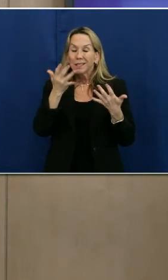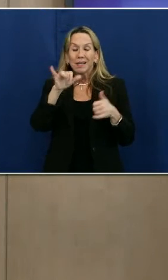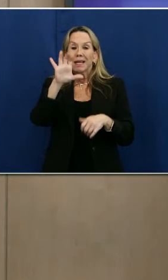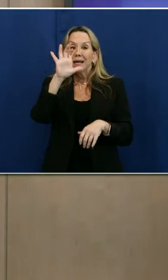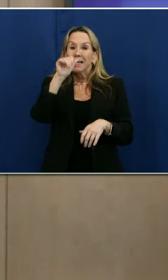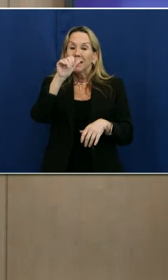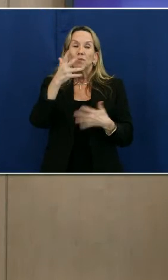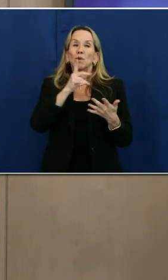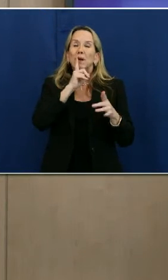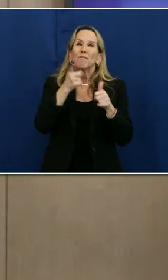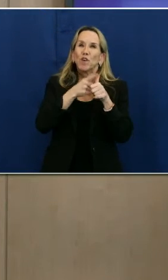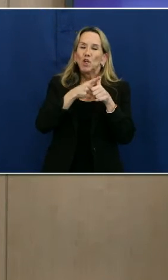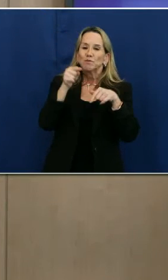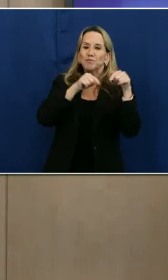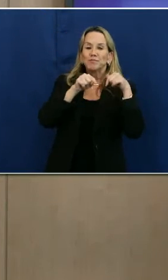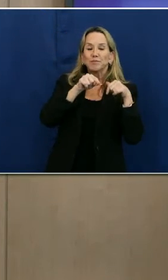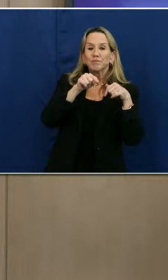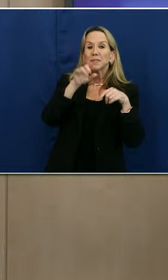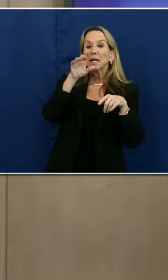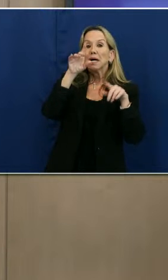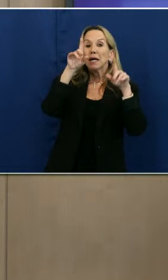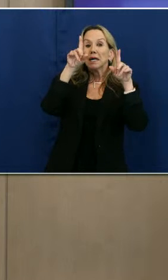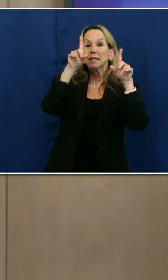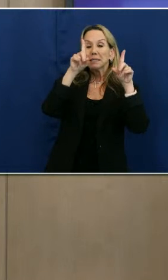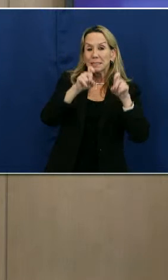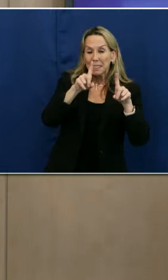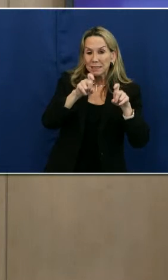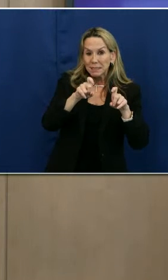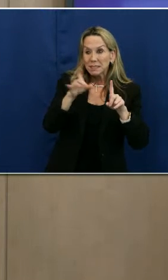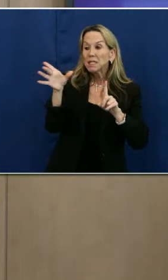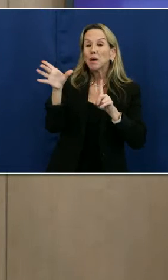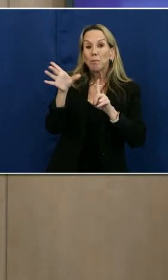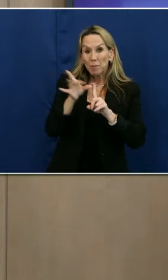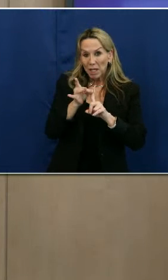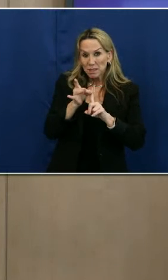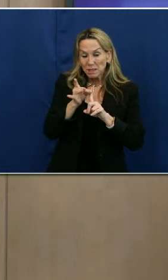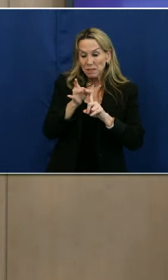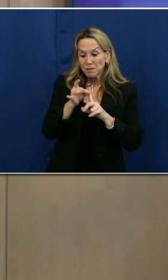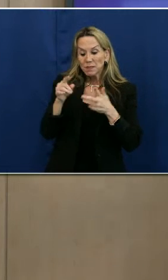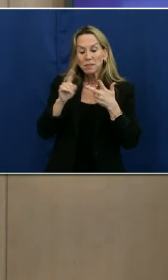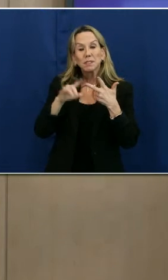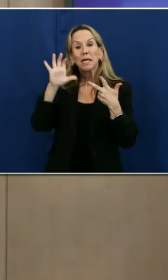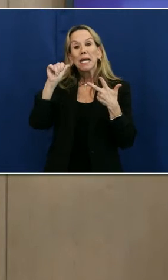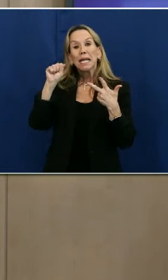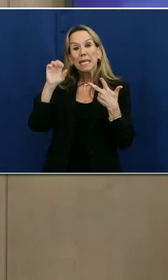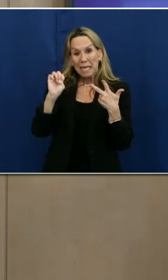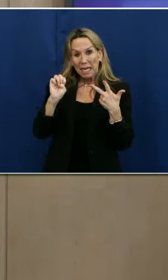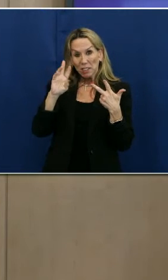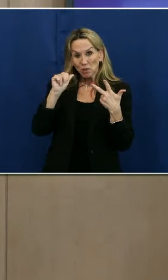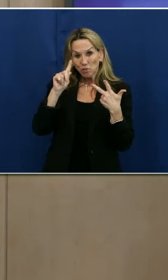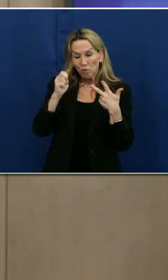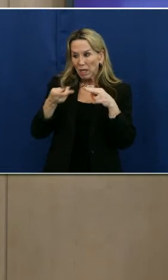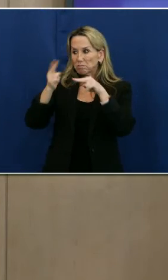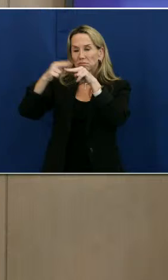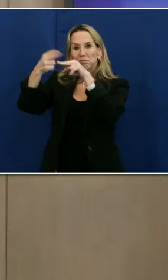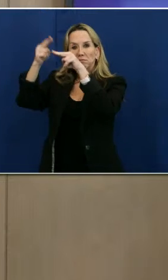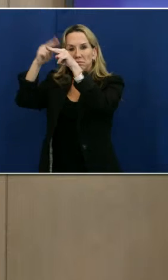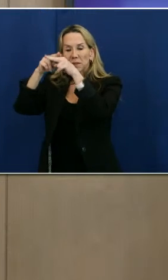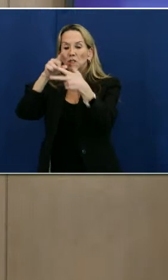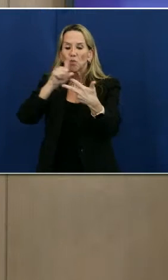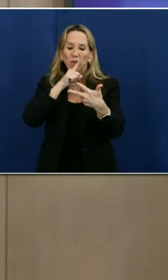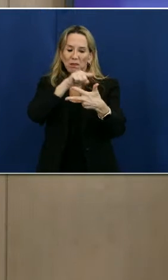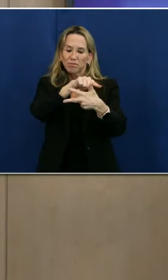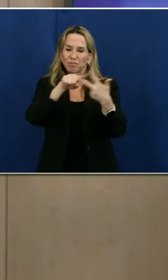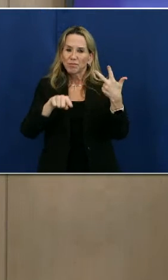well, first testing positivity, and then case rates is upstream. So it's very important to look at